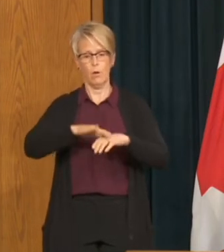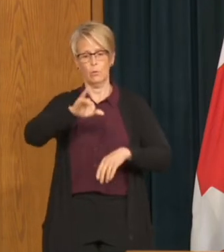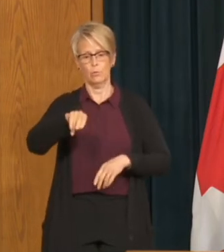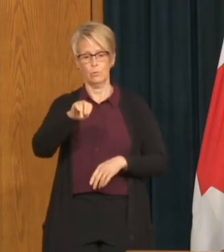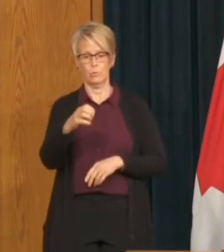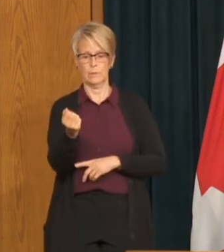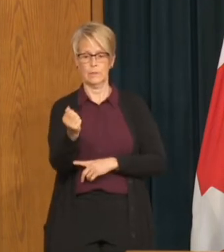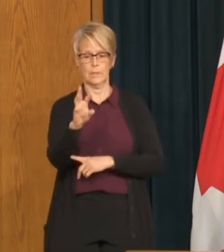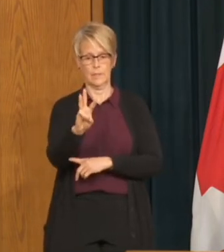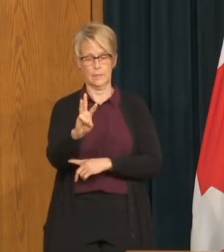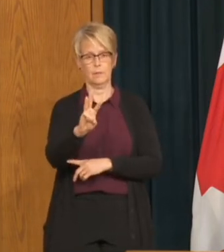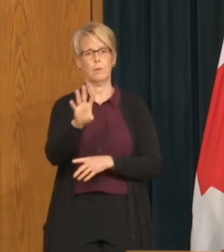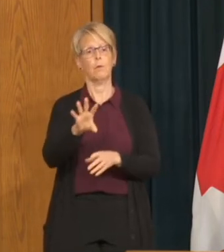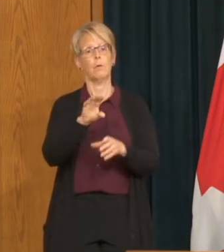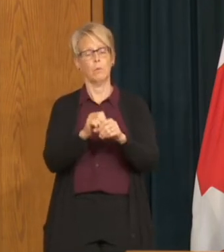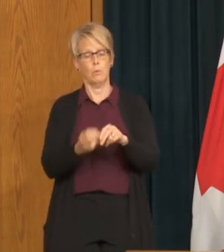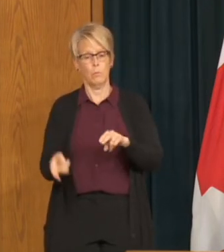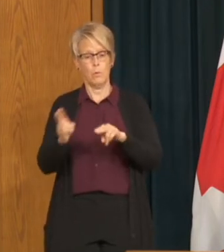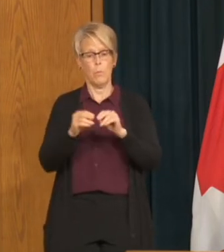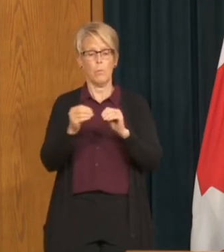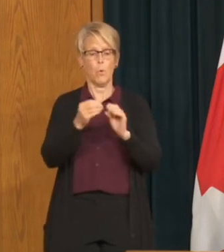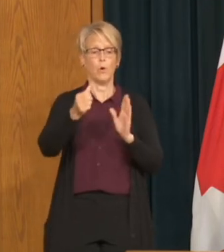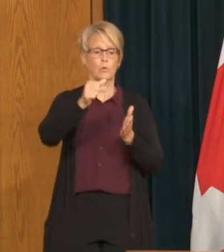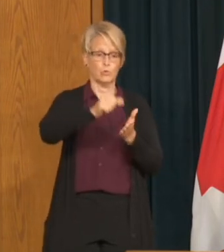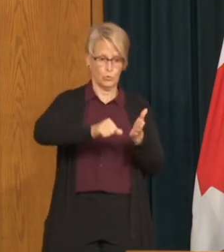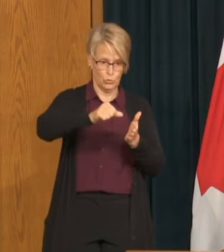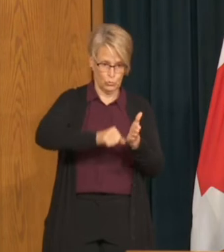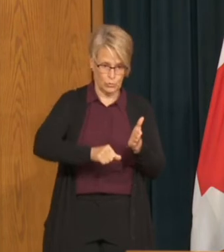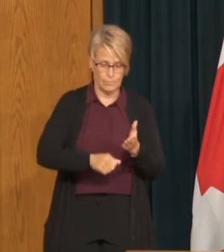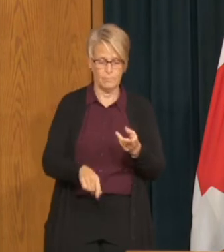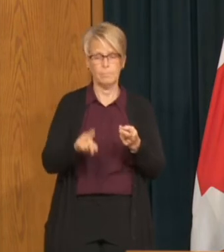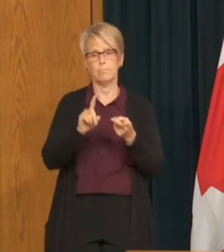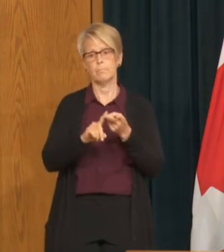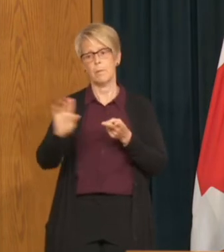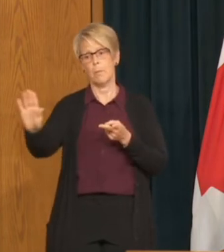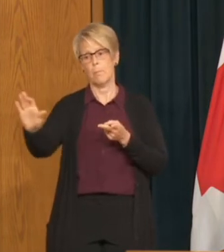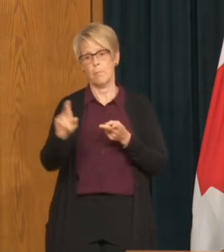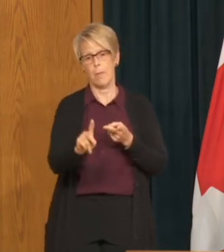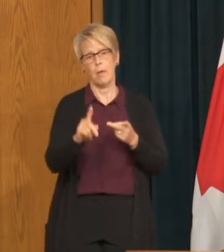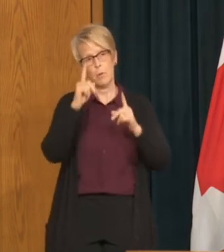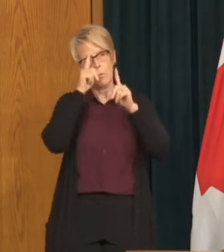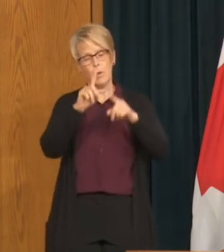16th. This includes an increase in surgical volumes, targeting a return to